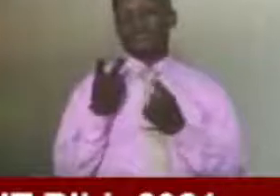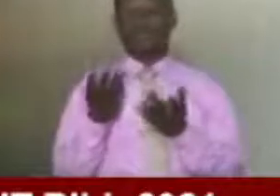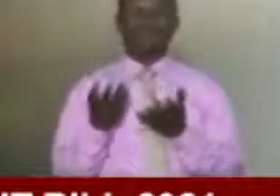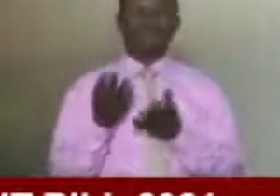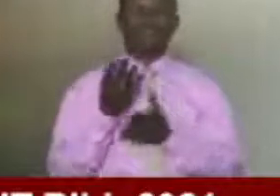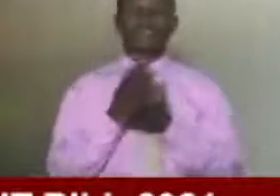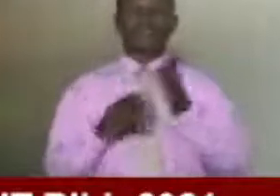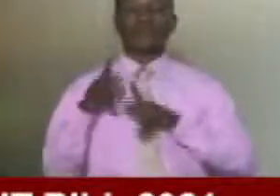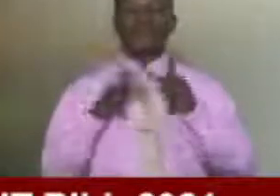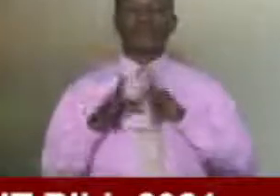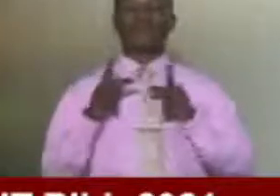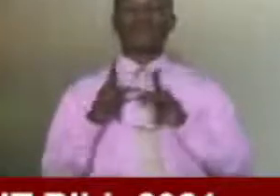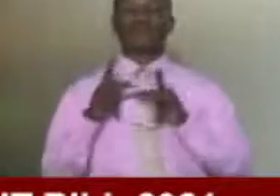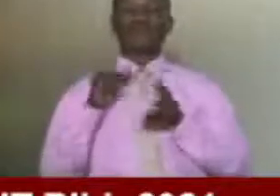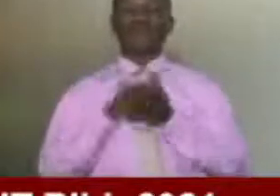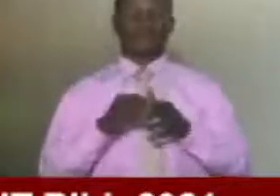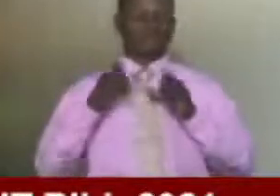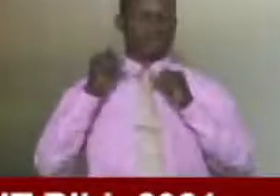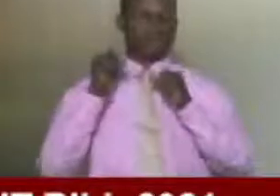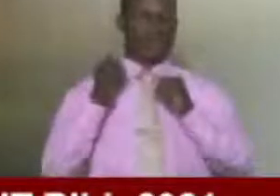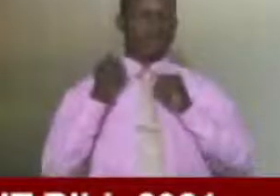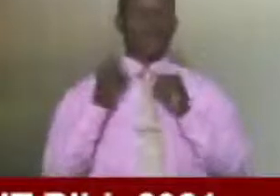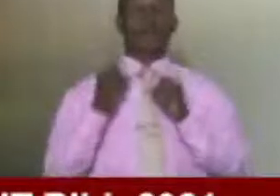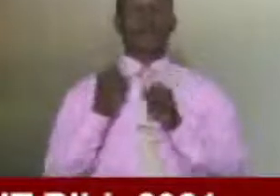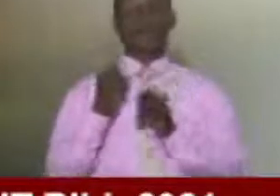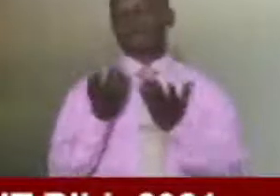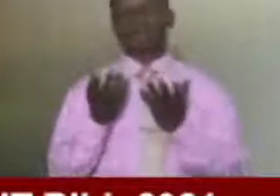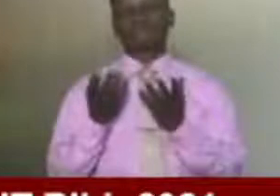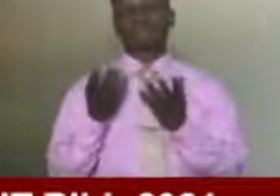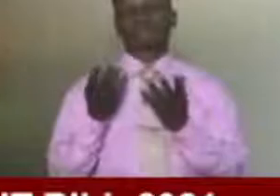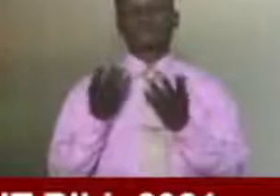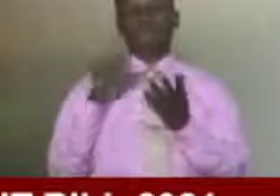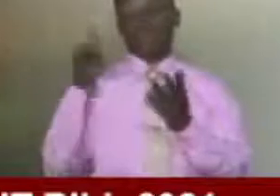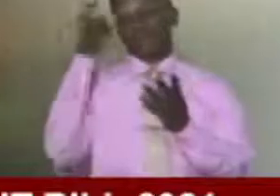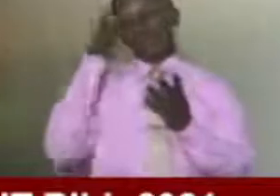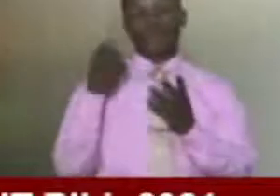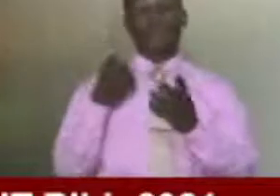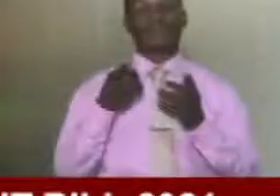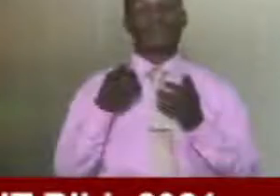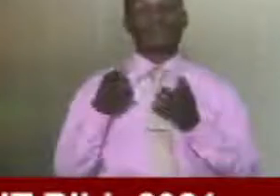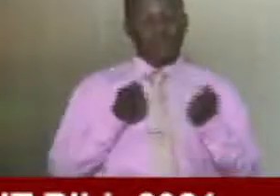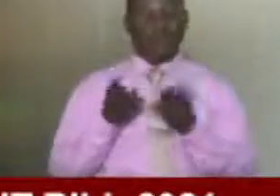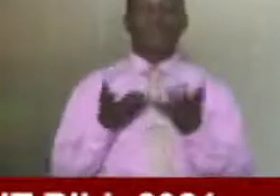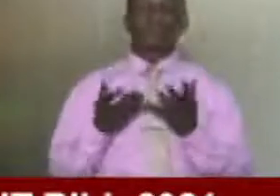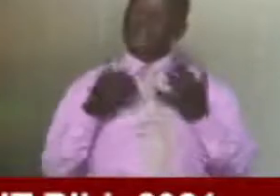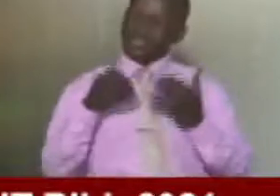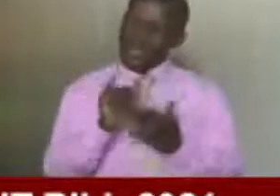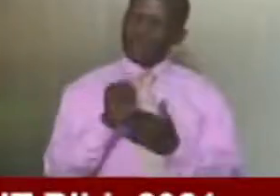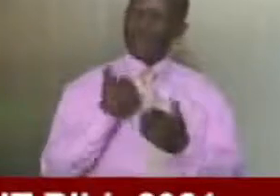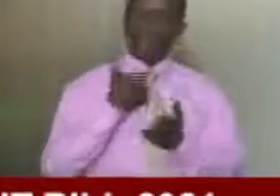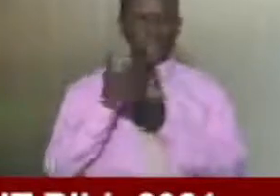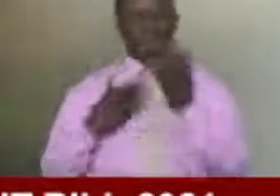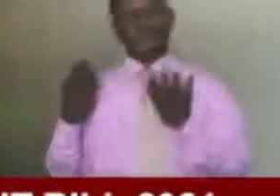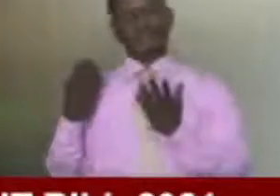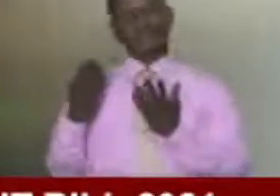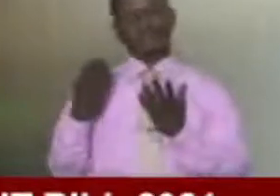of the political structures, systems, and institutions by the governors. So, yes, there is that impression